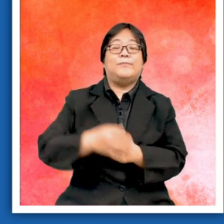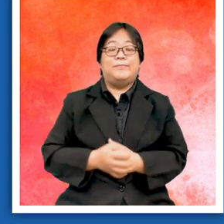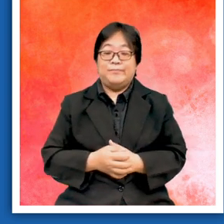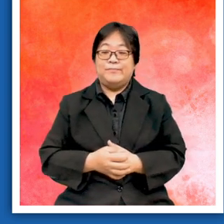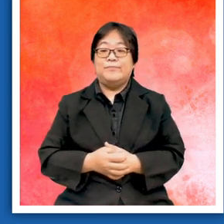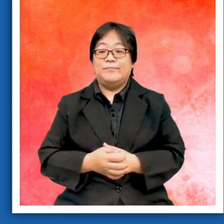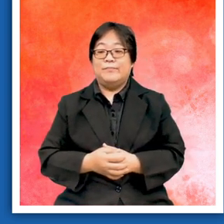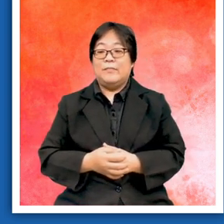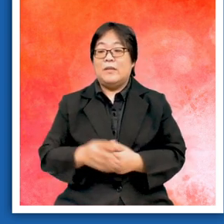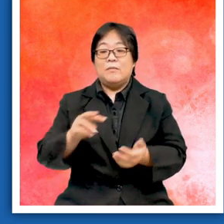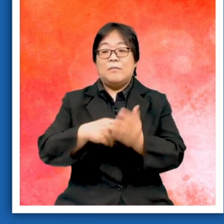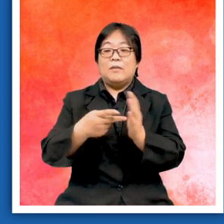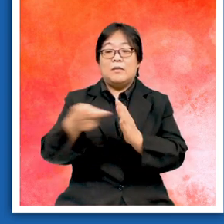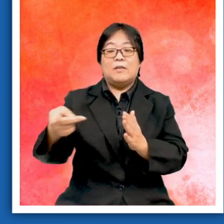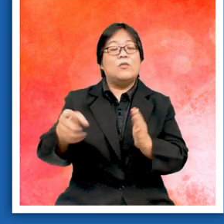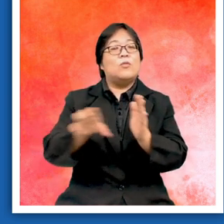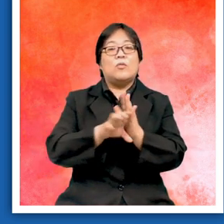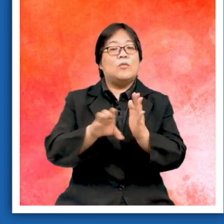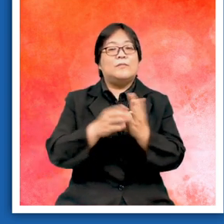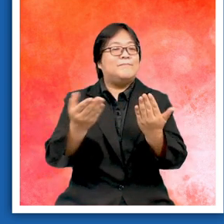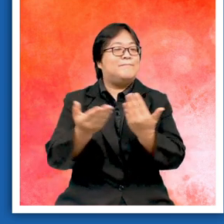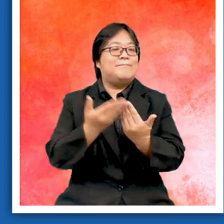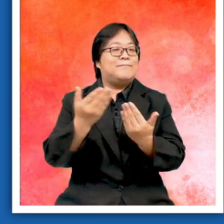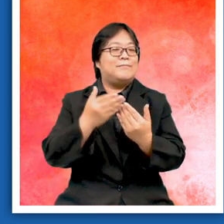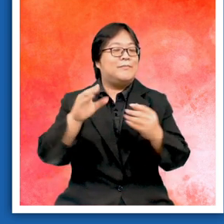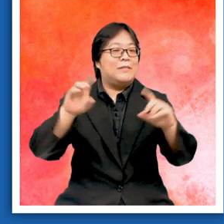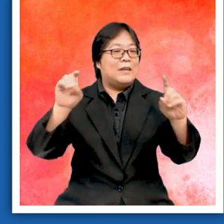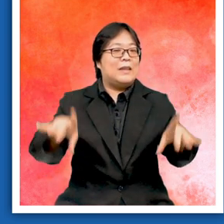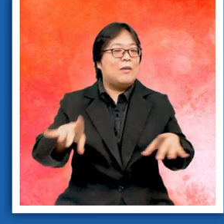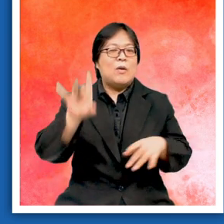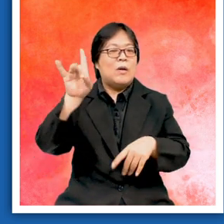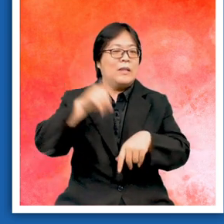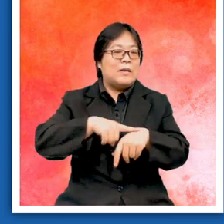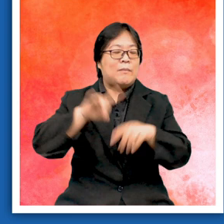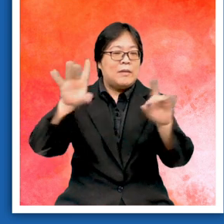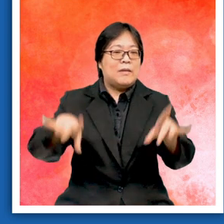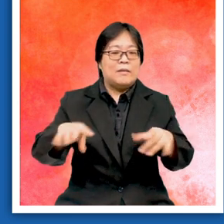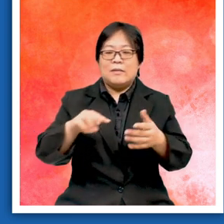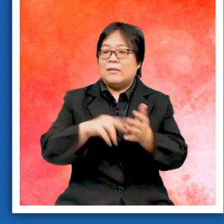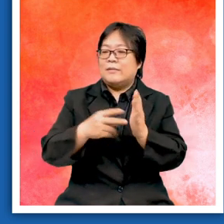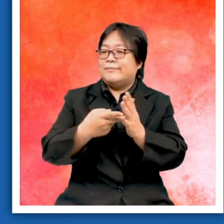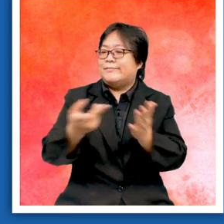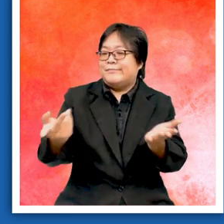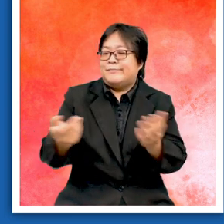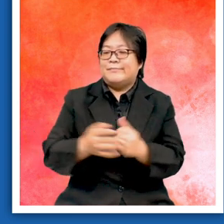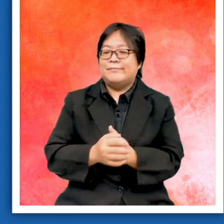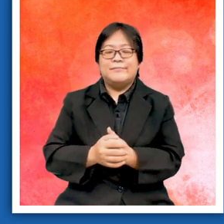a simple attempt, the student will have to log in using the